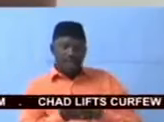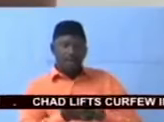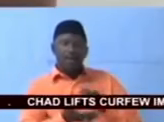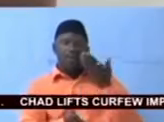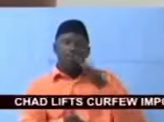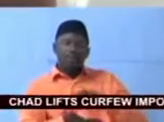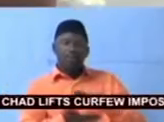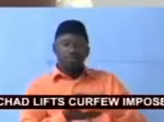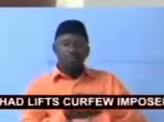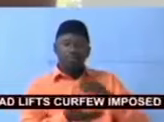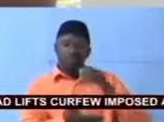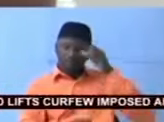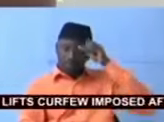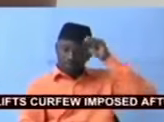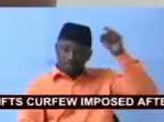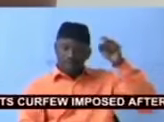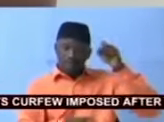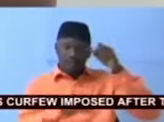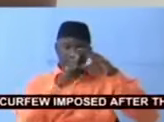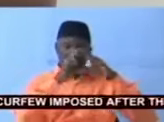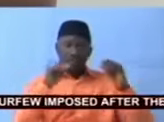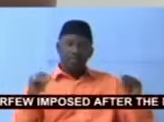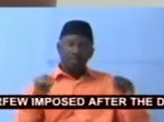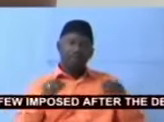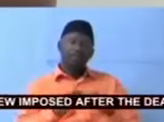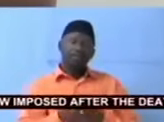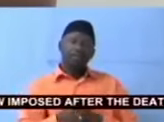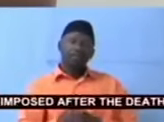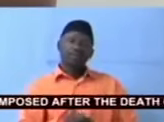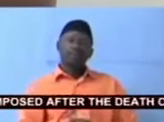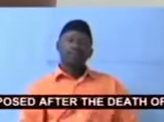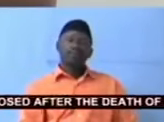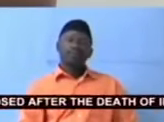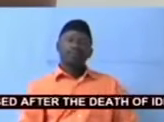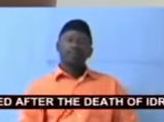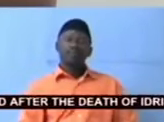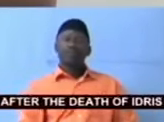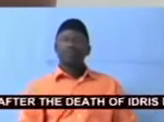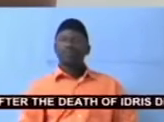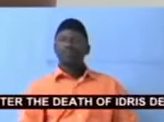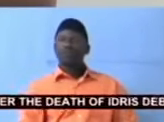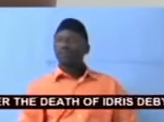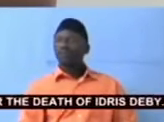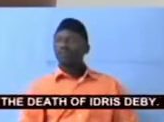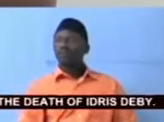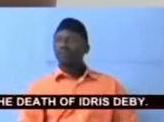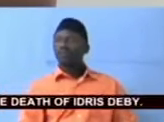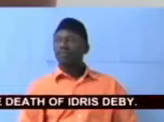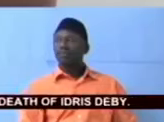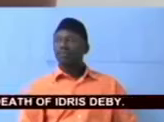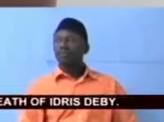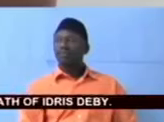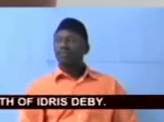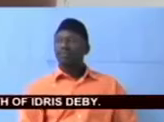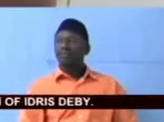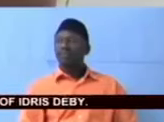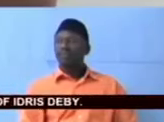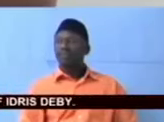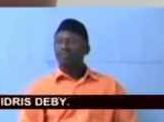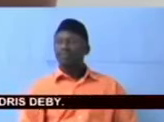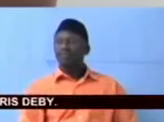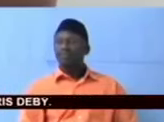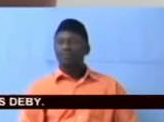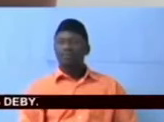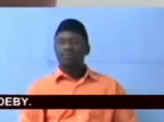president's office. Amna letter bo xamne nak chairman suma amé ndogal ci yow dama ko bëgga won CD bi letter bu bayé ko ci office president